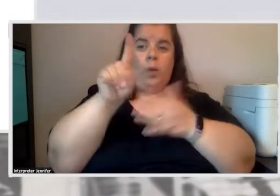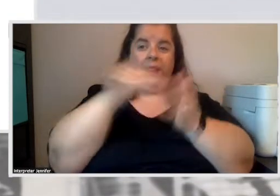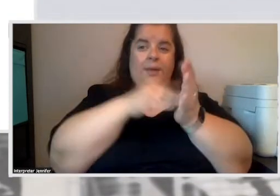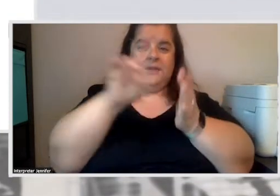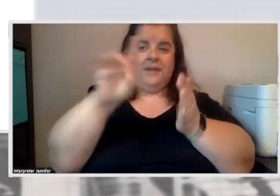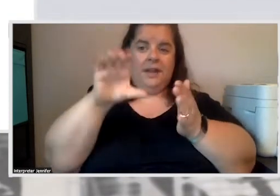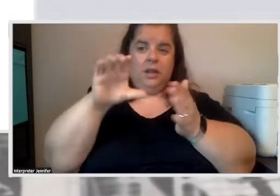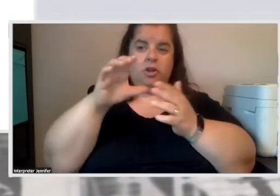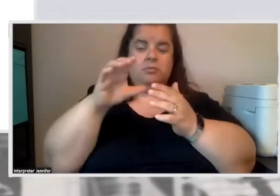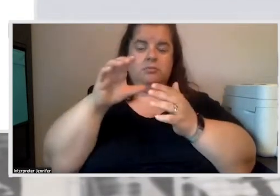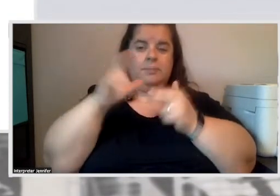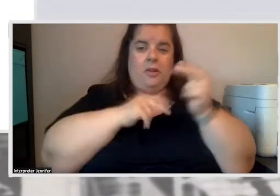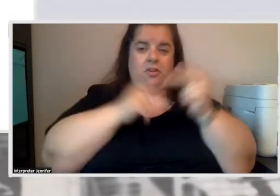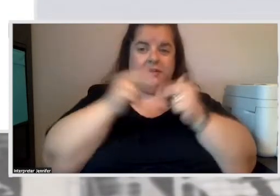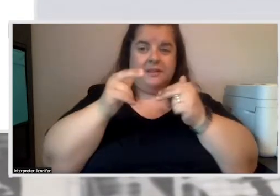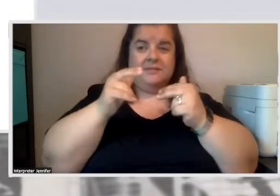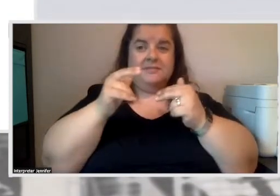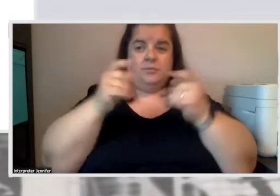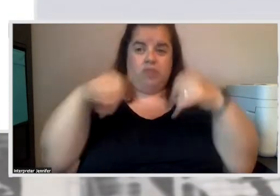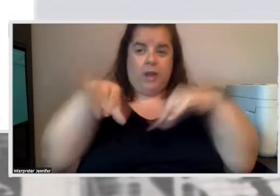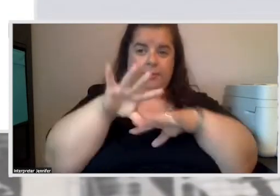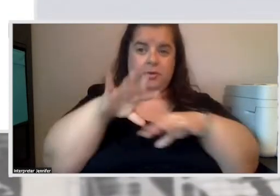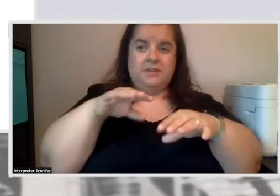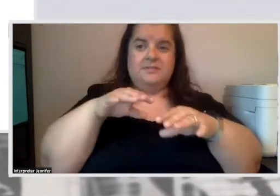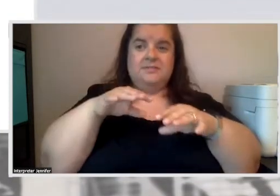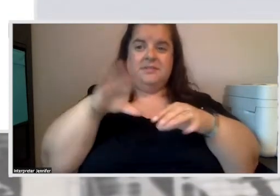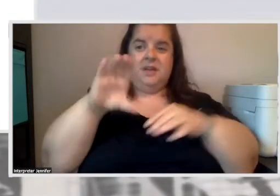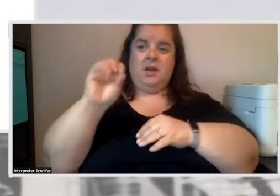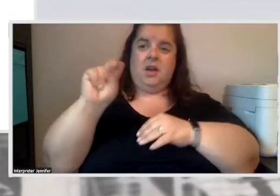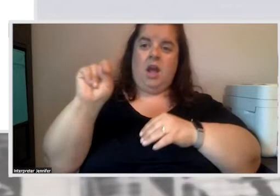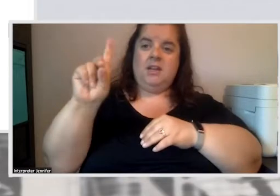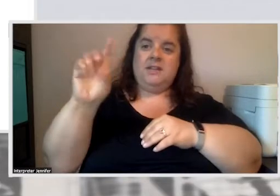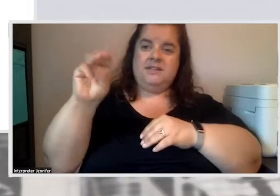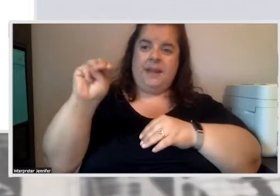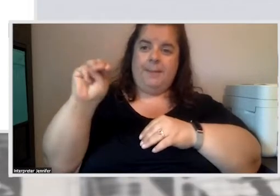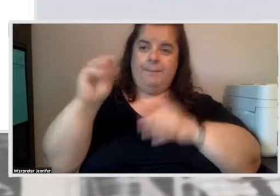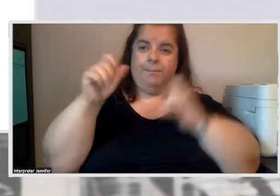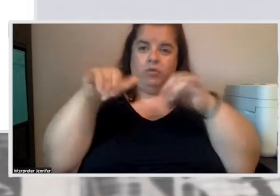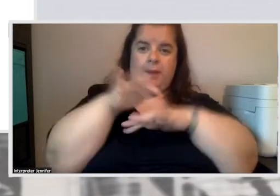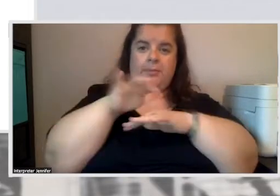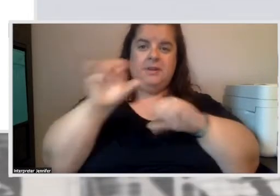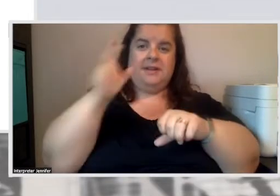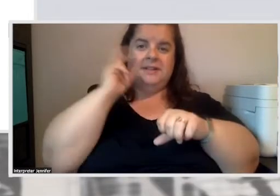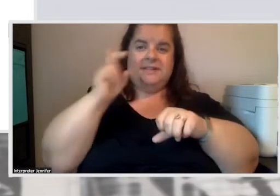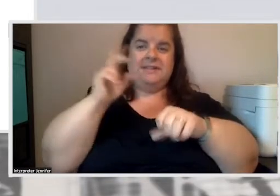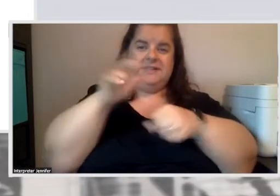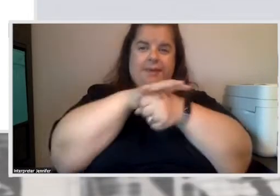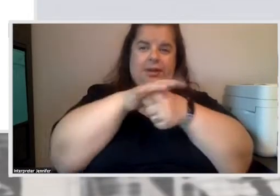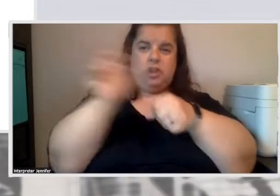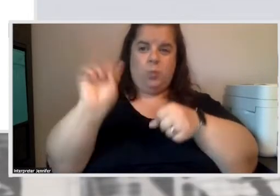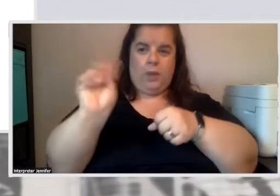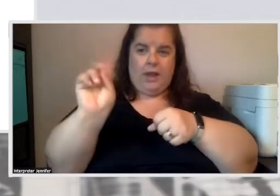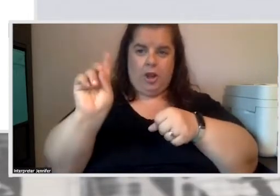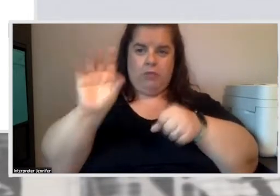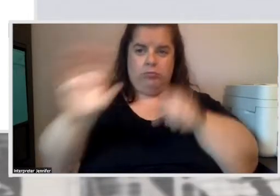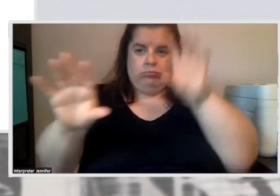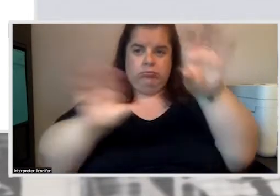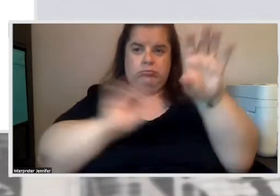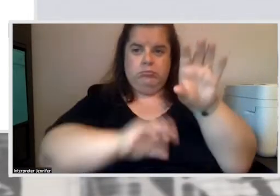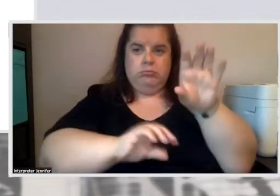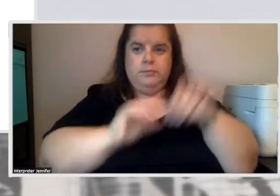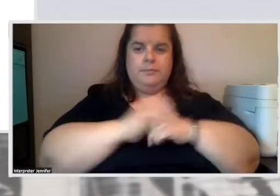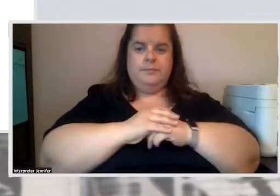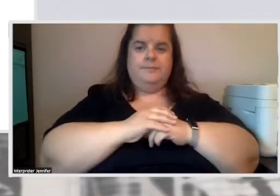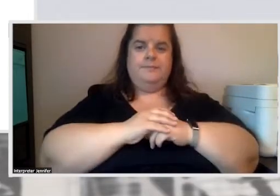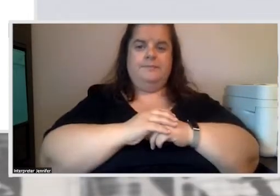known condemned properties in the city of Pittsburgh currently. Here you can see spatially where those condemned properties are located.